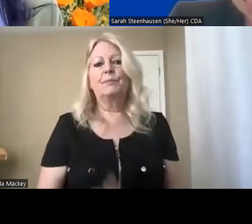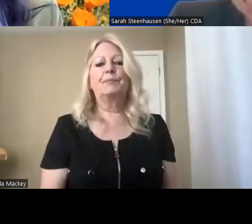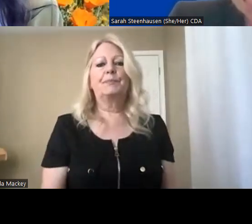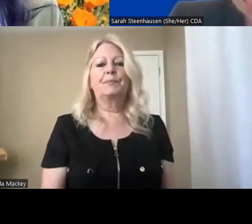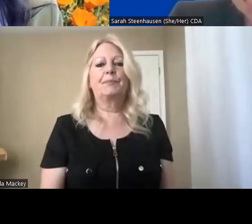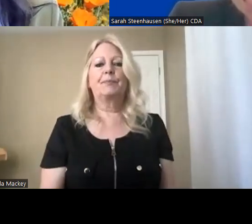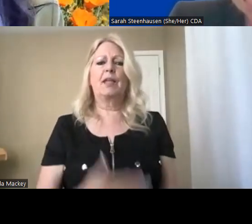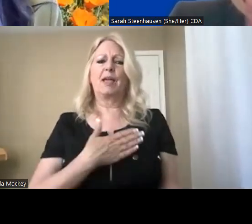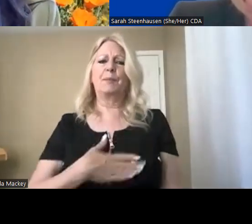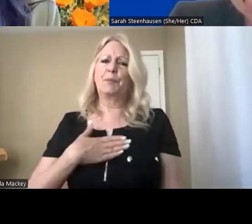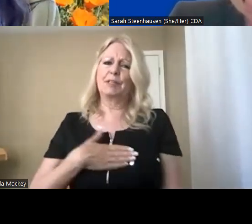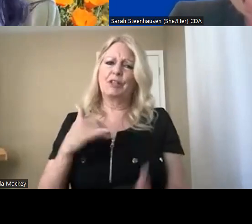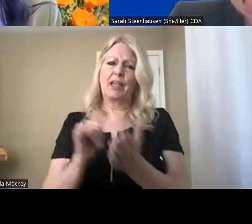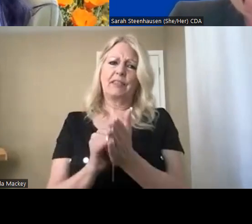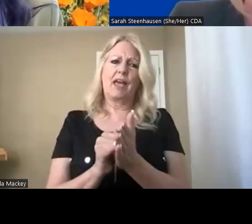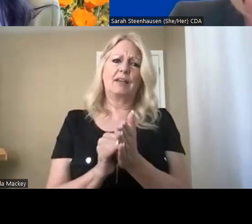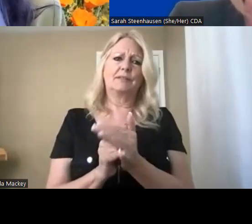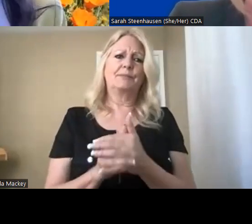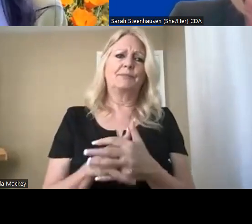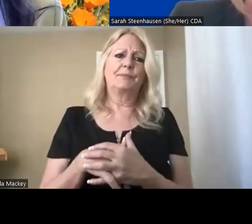Thank you. I really appreciate the